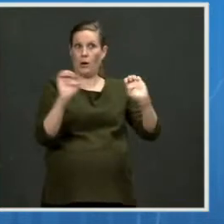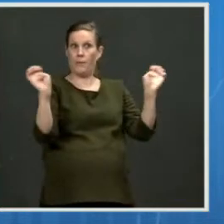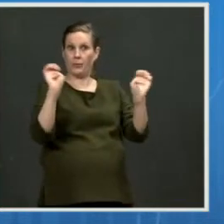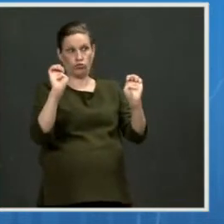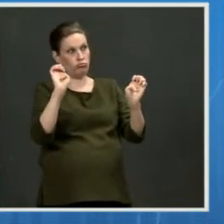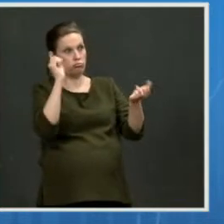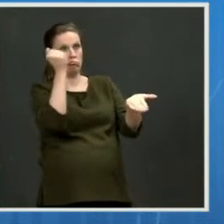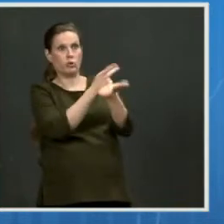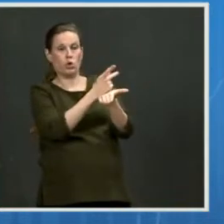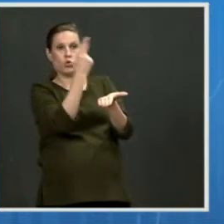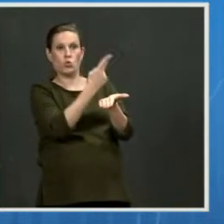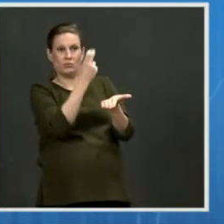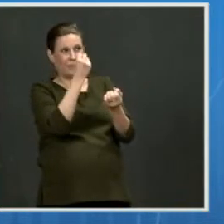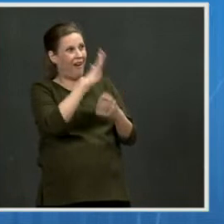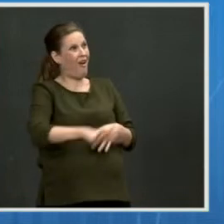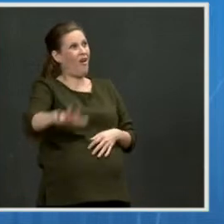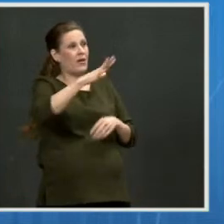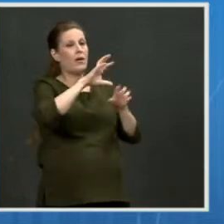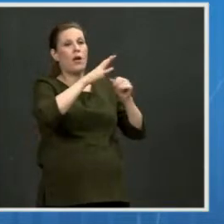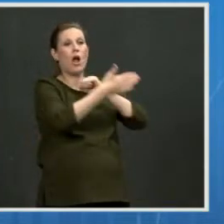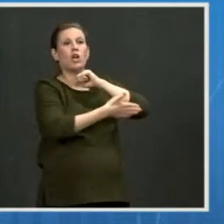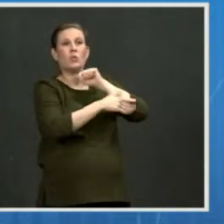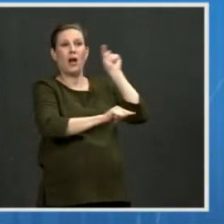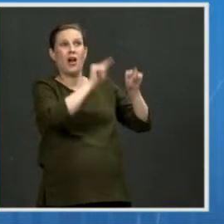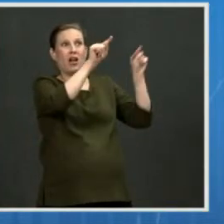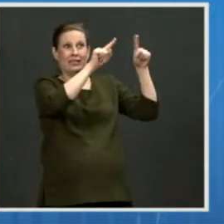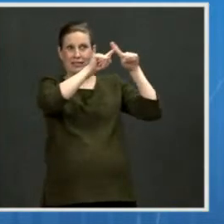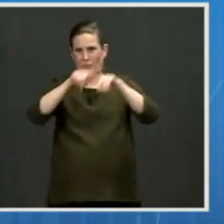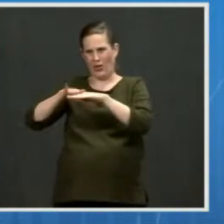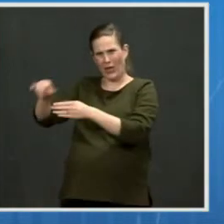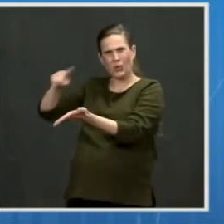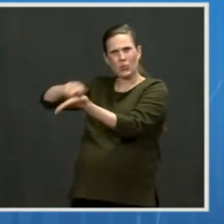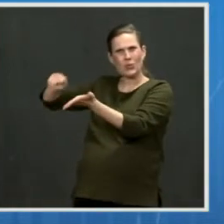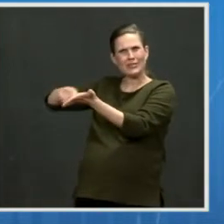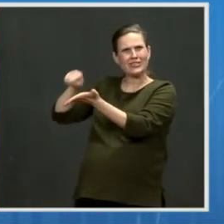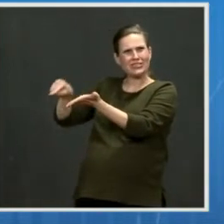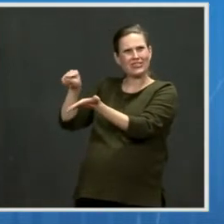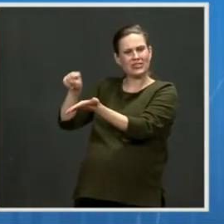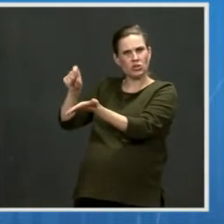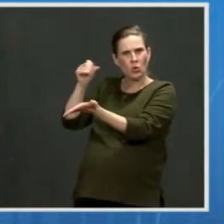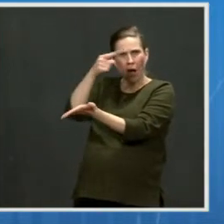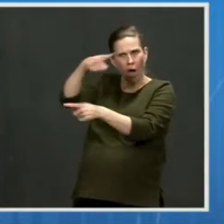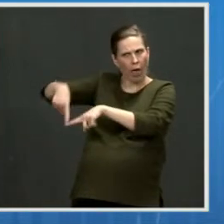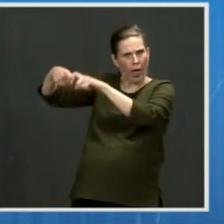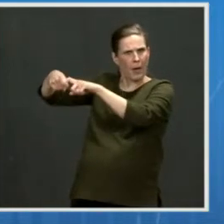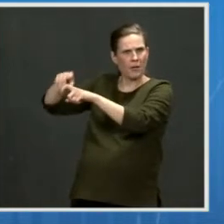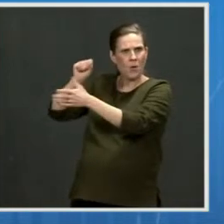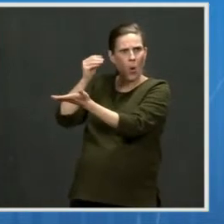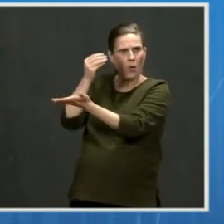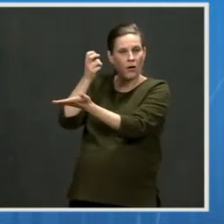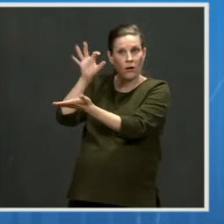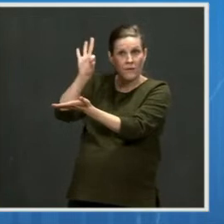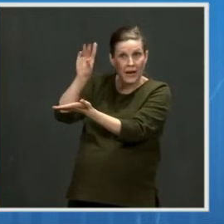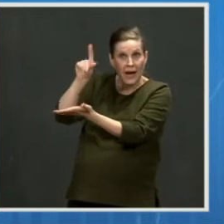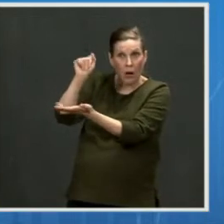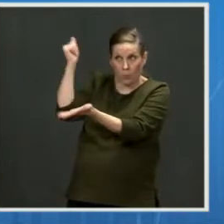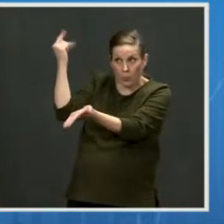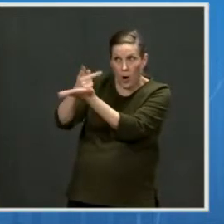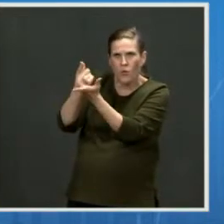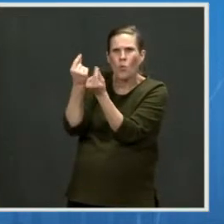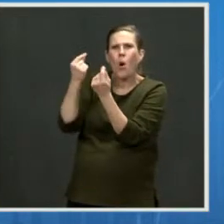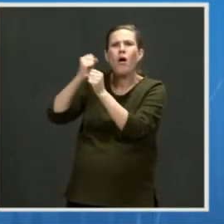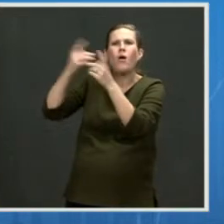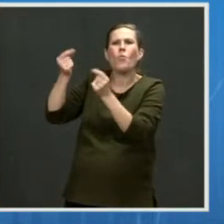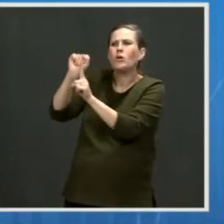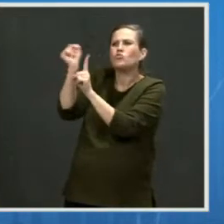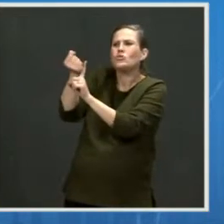world that are relying on the AstraZeneca vaccine will be taking their lead from the FDA, even if Astra doses are not used in the